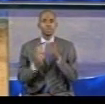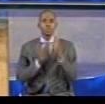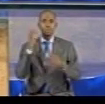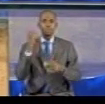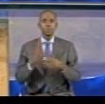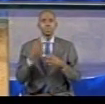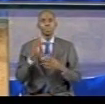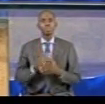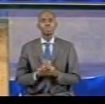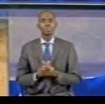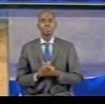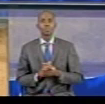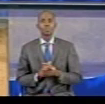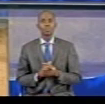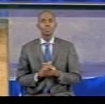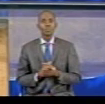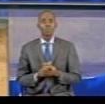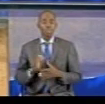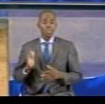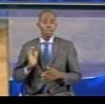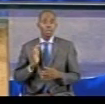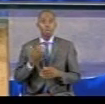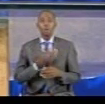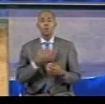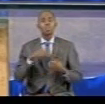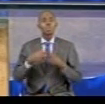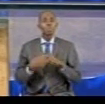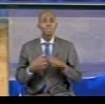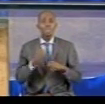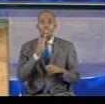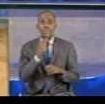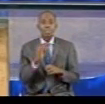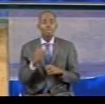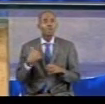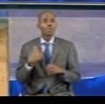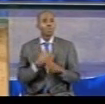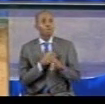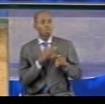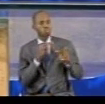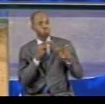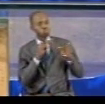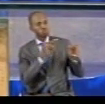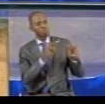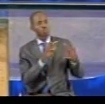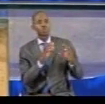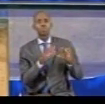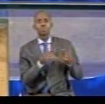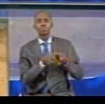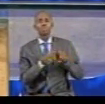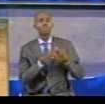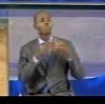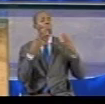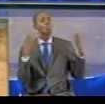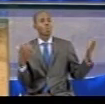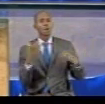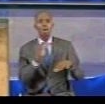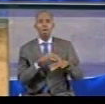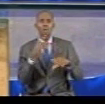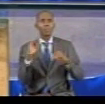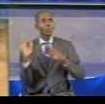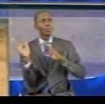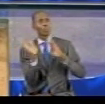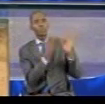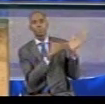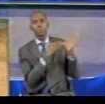name. Our problem is we look too much to the wind, at the wind, too